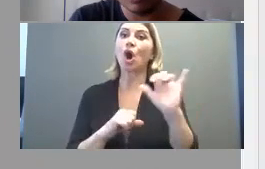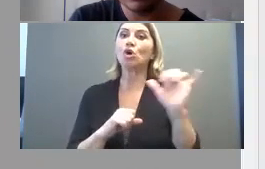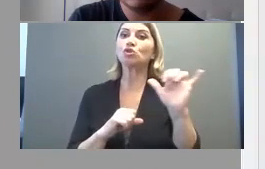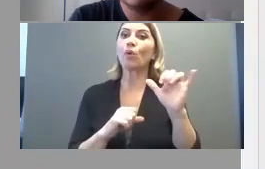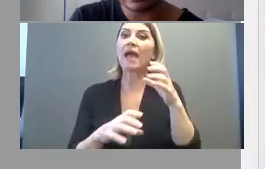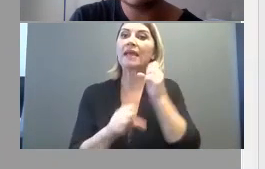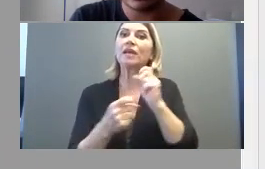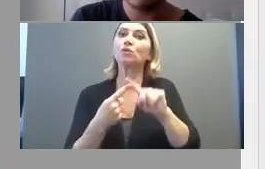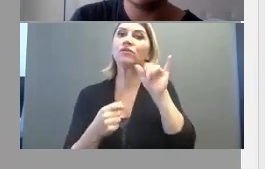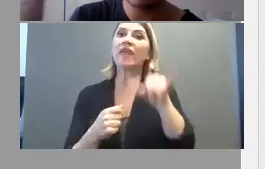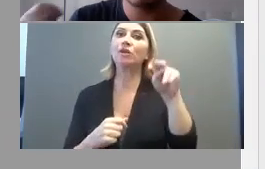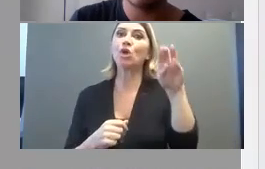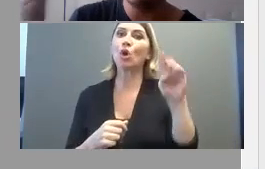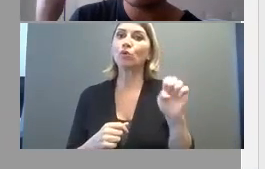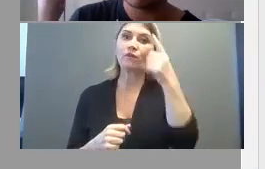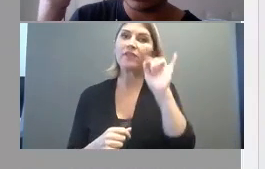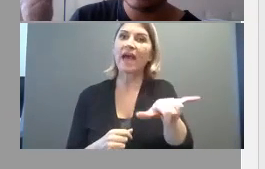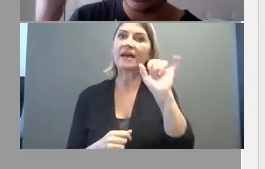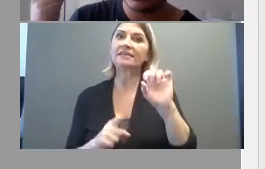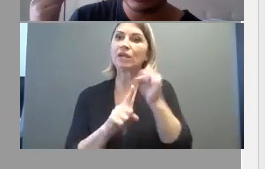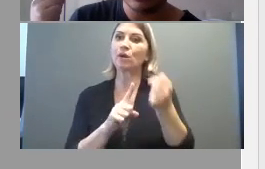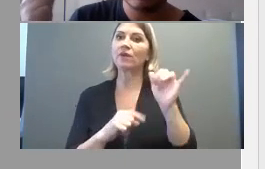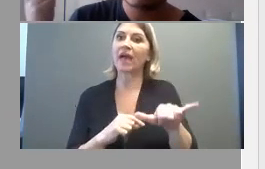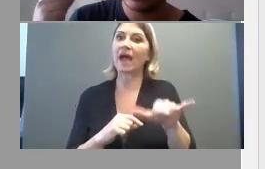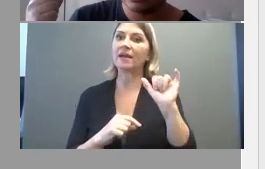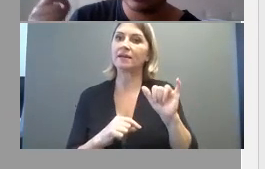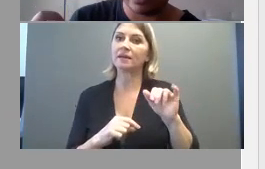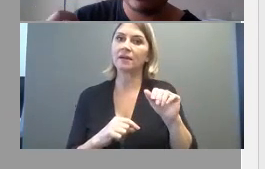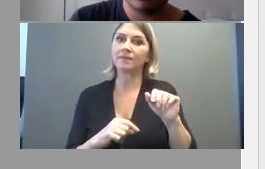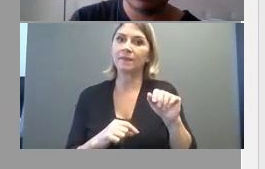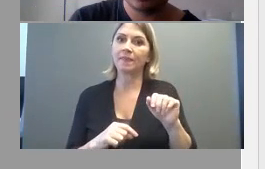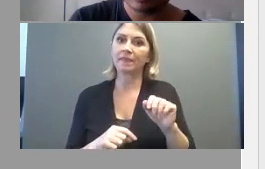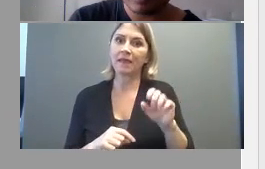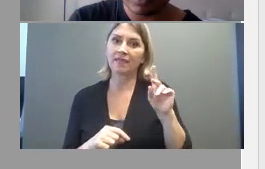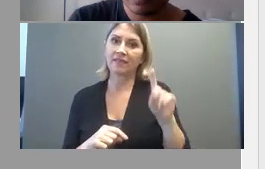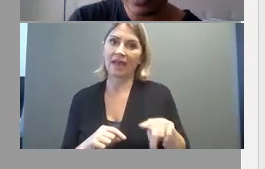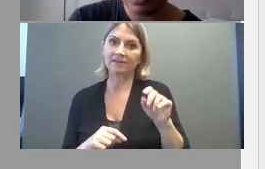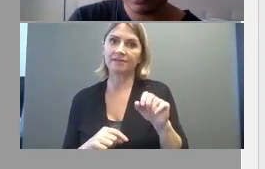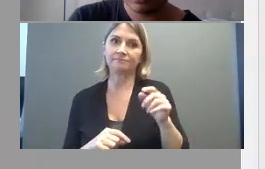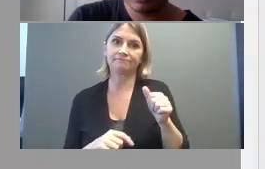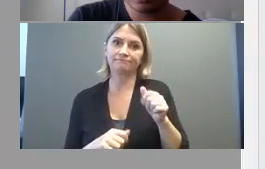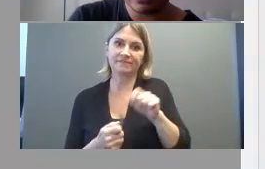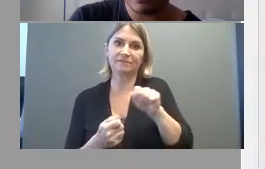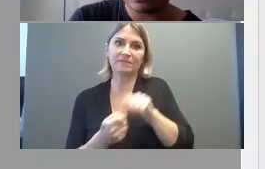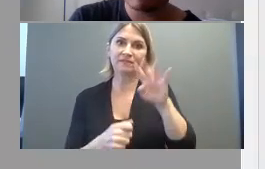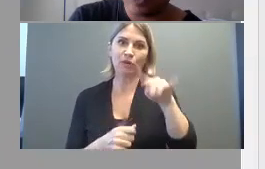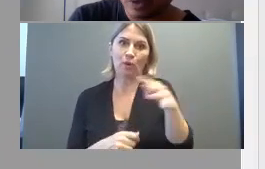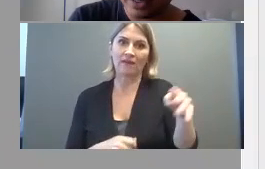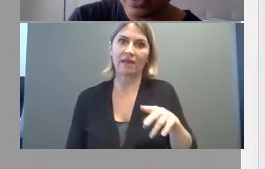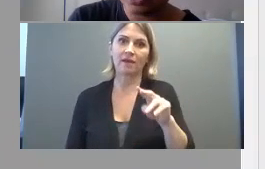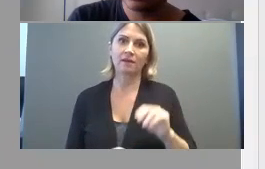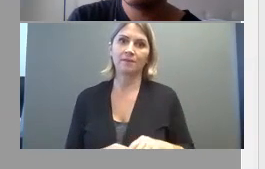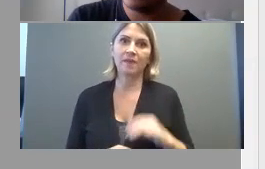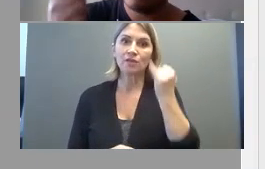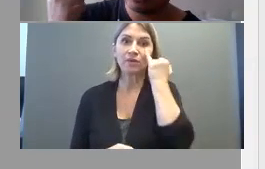particular node. In that scenario, this becomes a directed cyclic graph, right? So if it's a